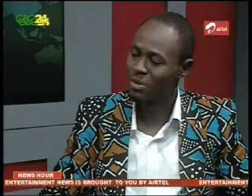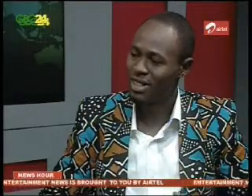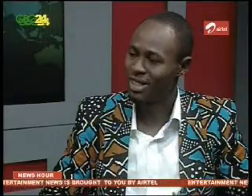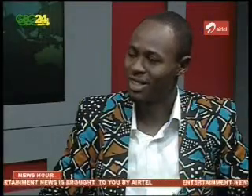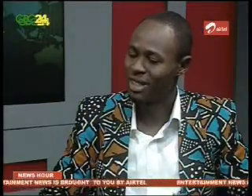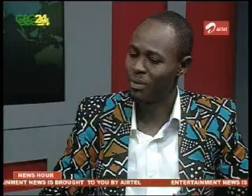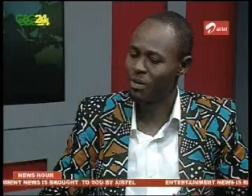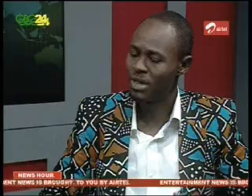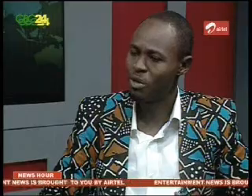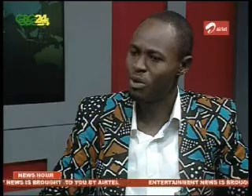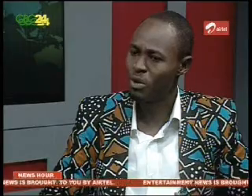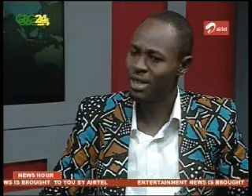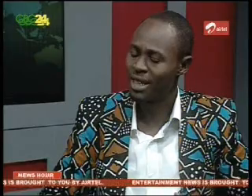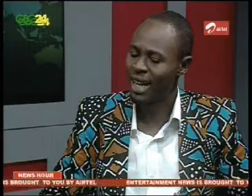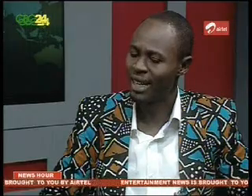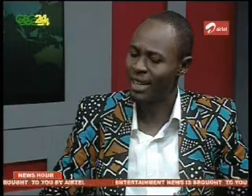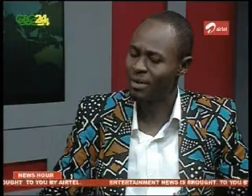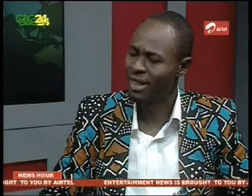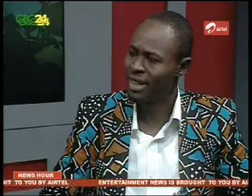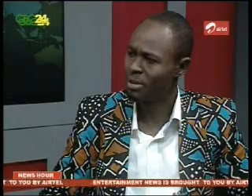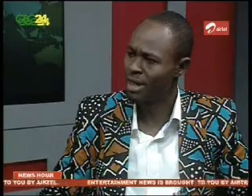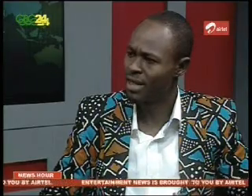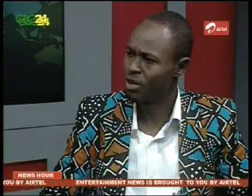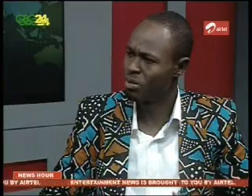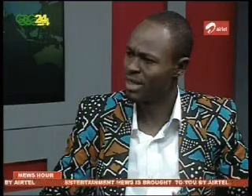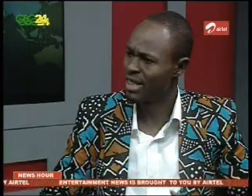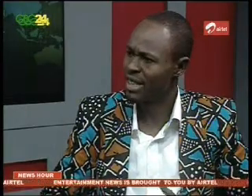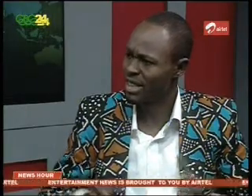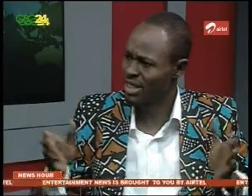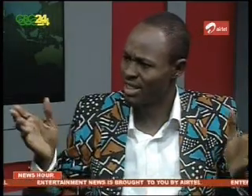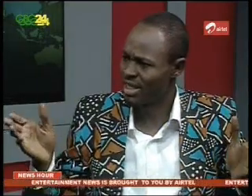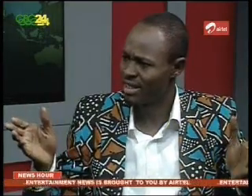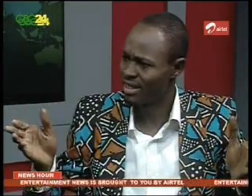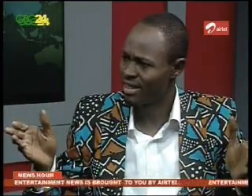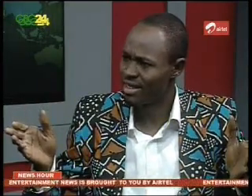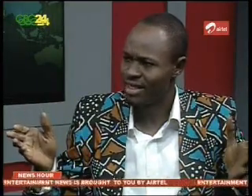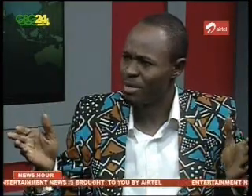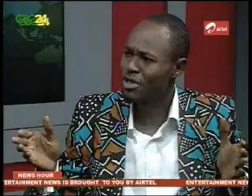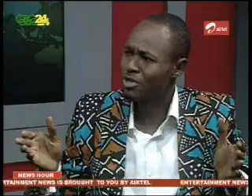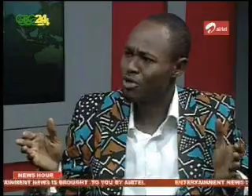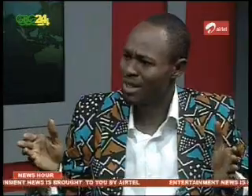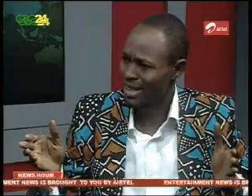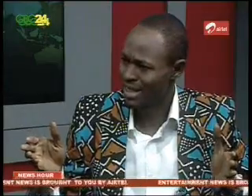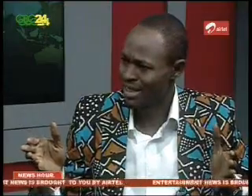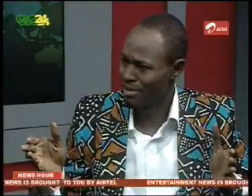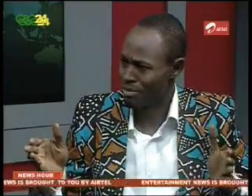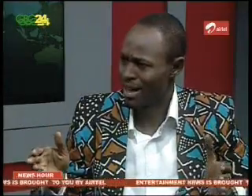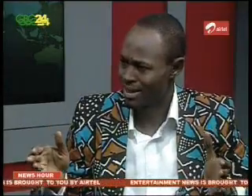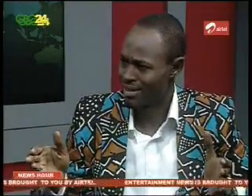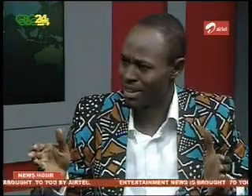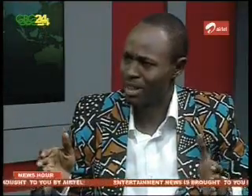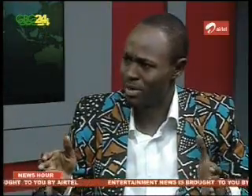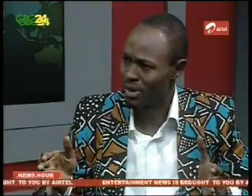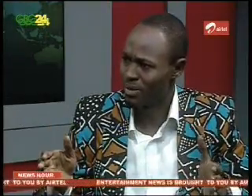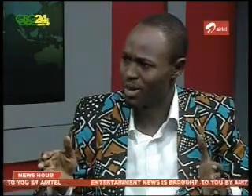It's motivation. Mm-hmm. If someone knows that at the end of the day his play is going to be staged at the national scene, the person is so much excited to